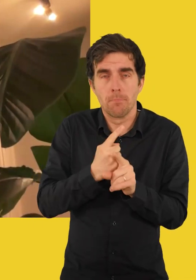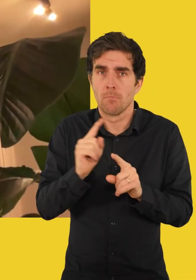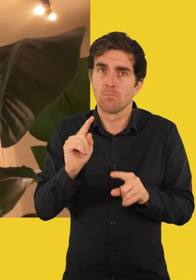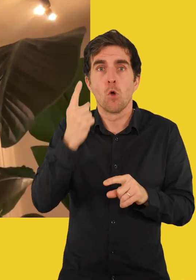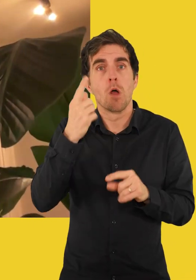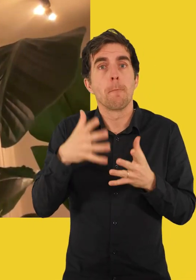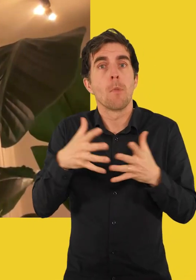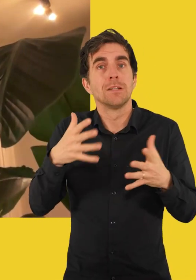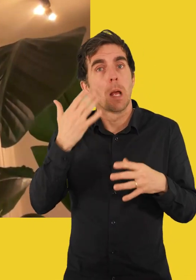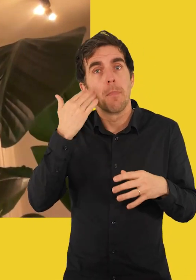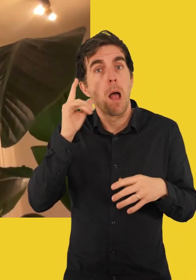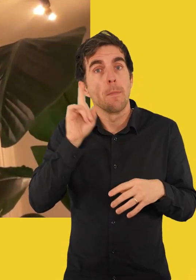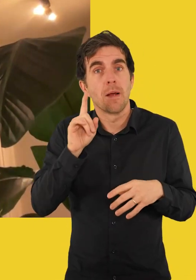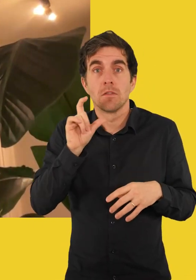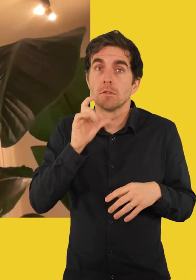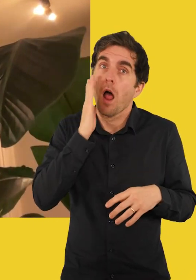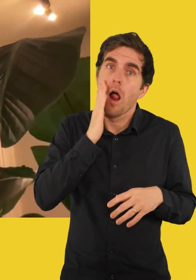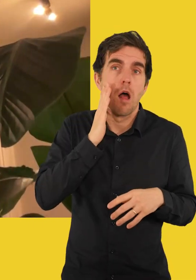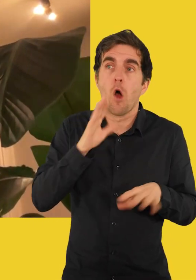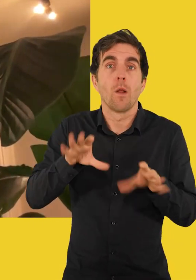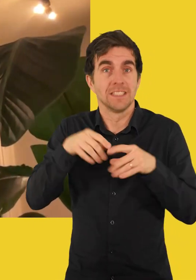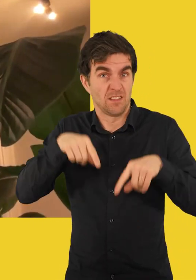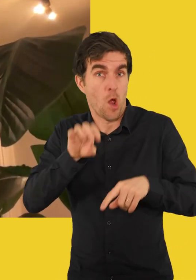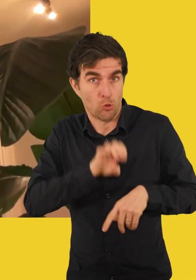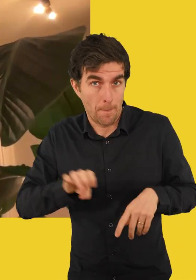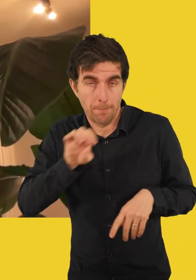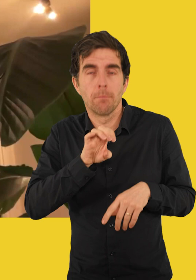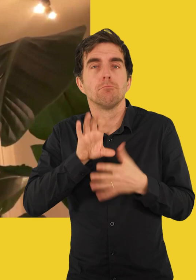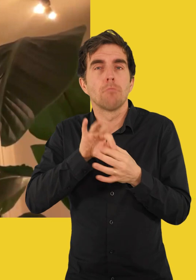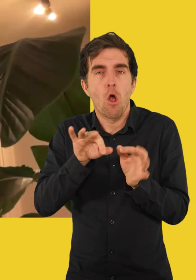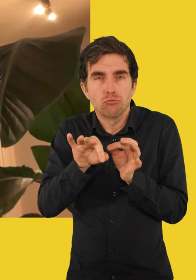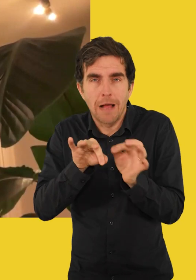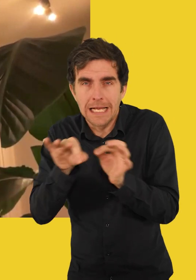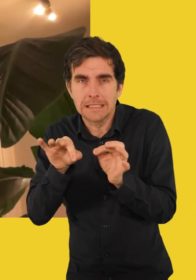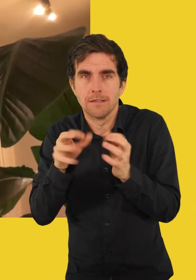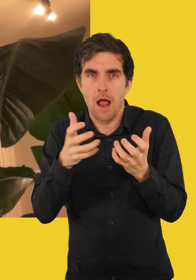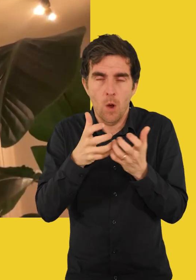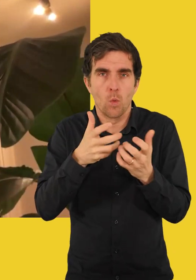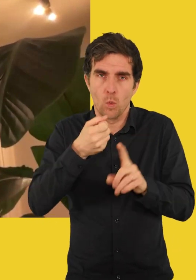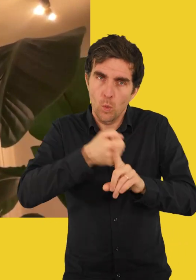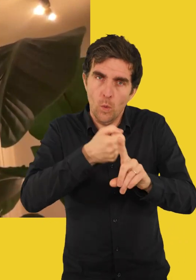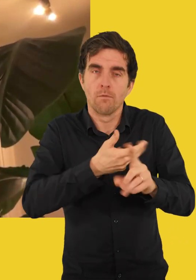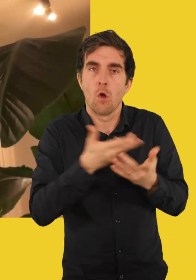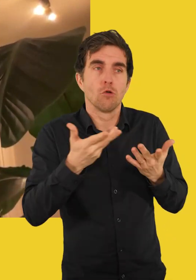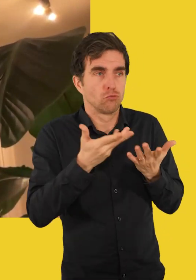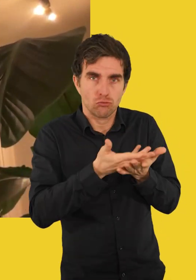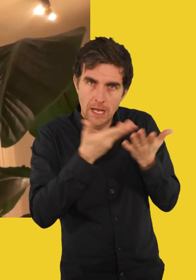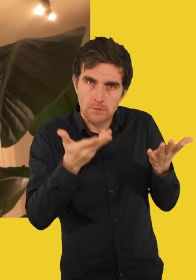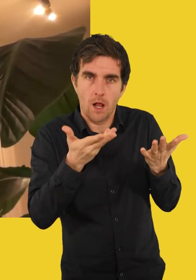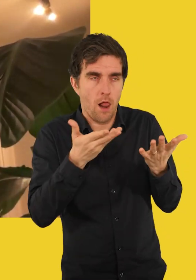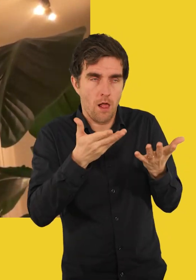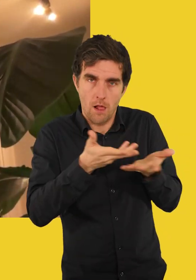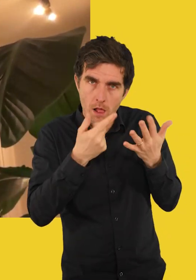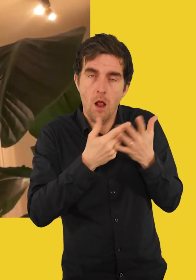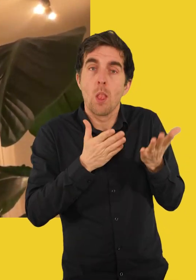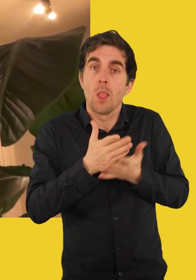majority Black and people of color organization in Europe that works on strategic litigation for racial, social, and economic justice through an intersectional